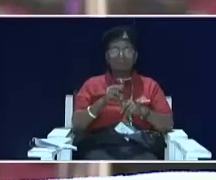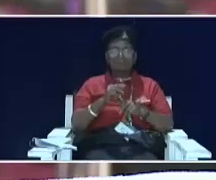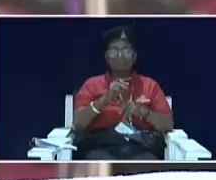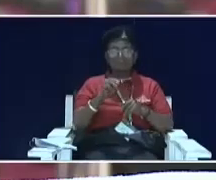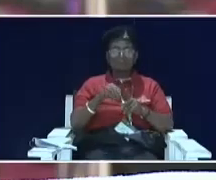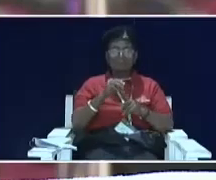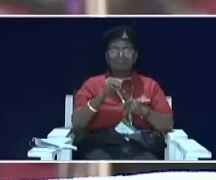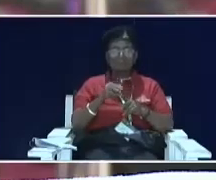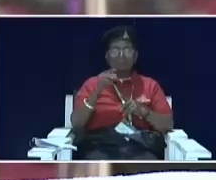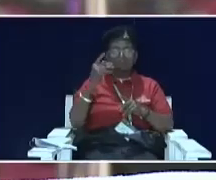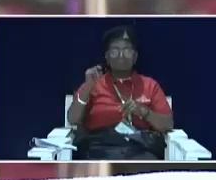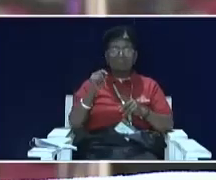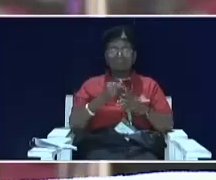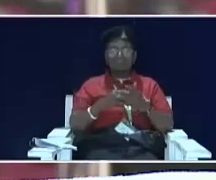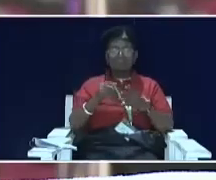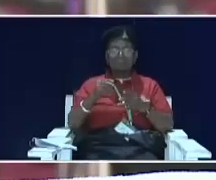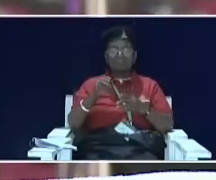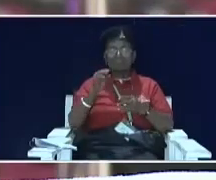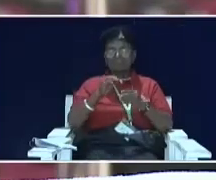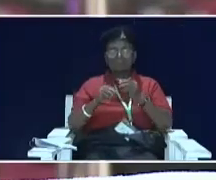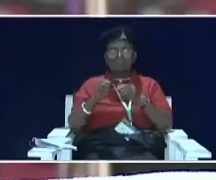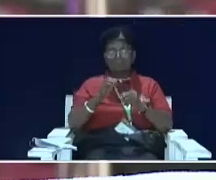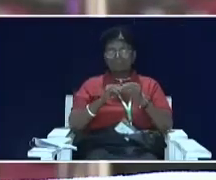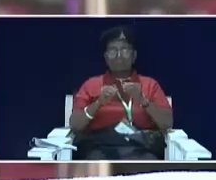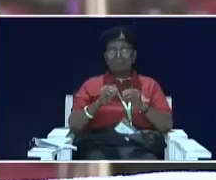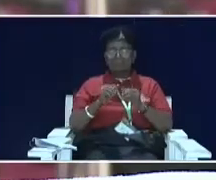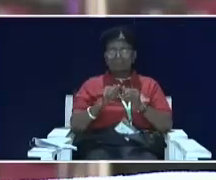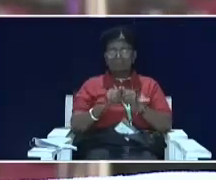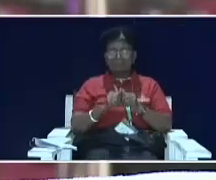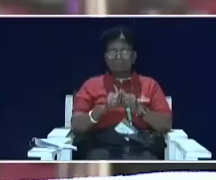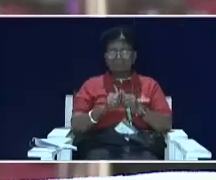and now all of a sudden can see clearly.